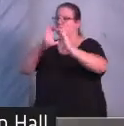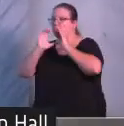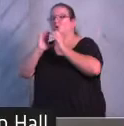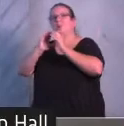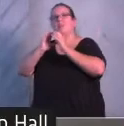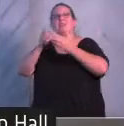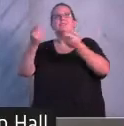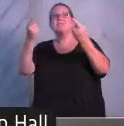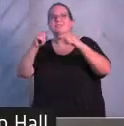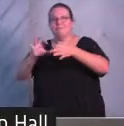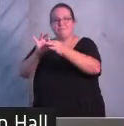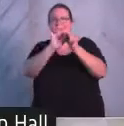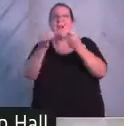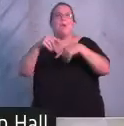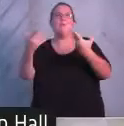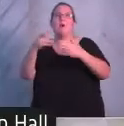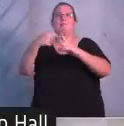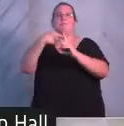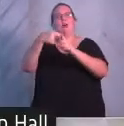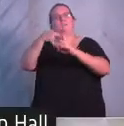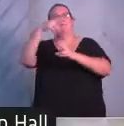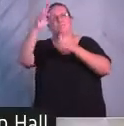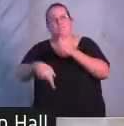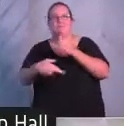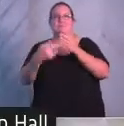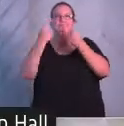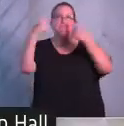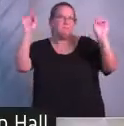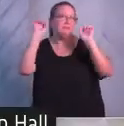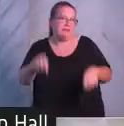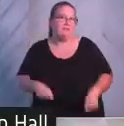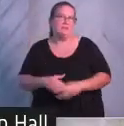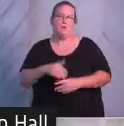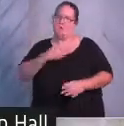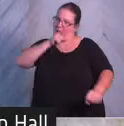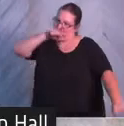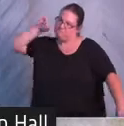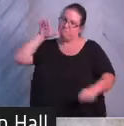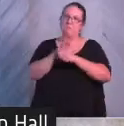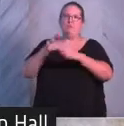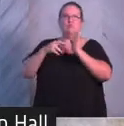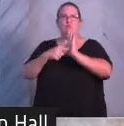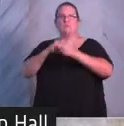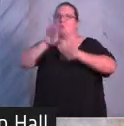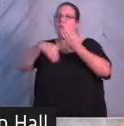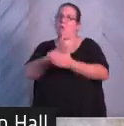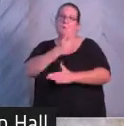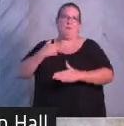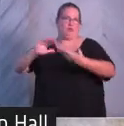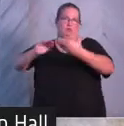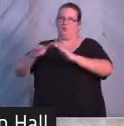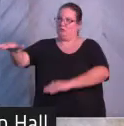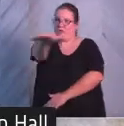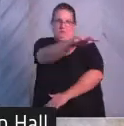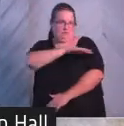action and outcomes that can be achieved. And so it is my deep commitment to represent all members of our community and recognizing that